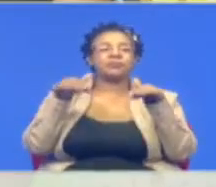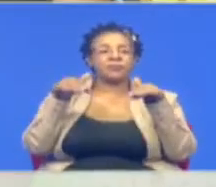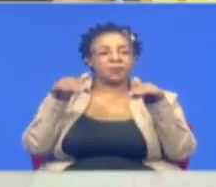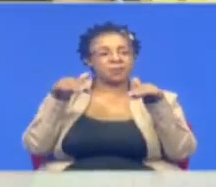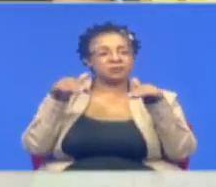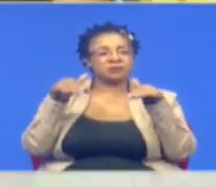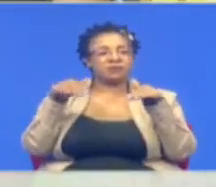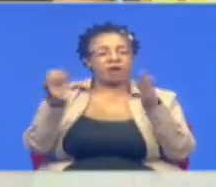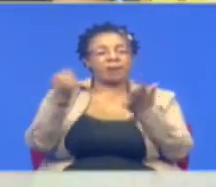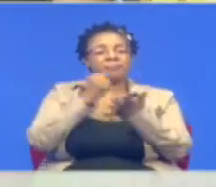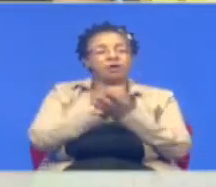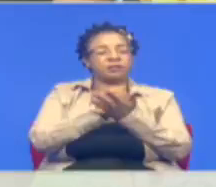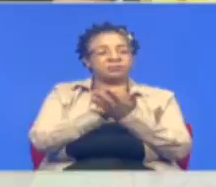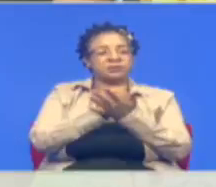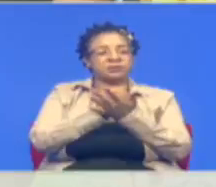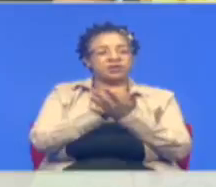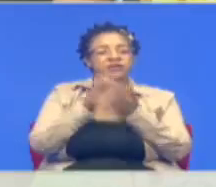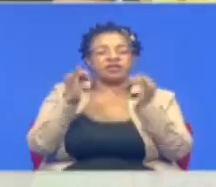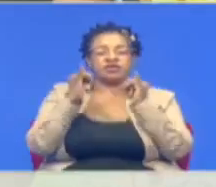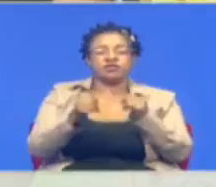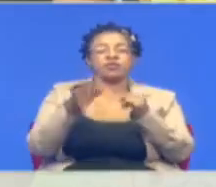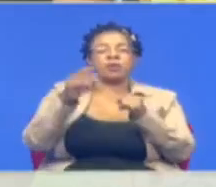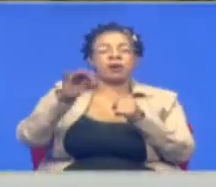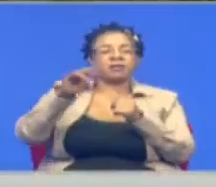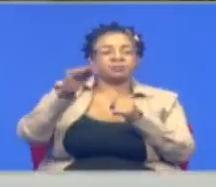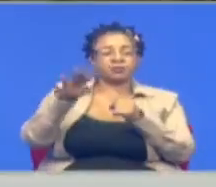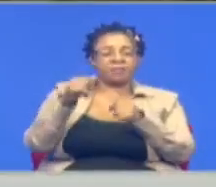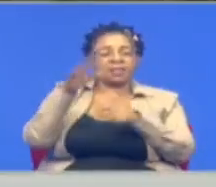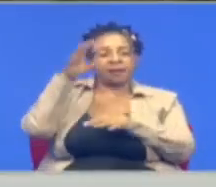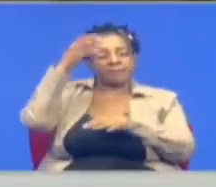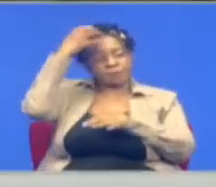the appointment of a new archbishop by the Pope.